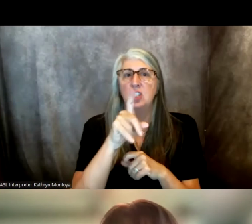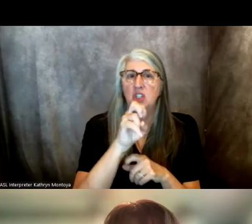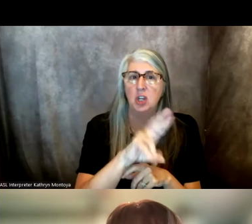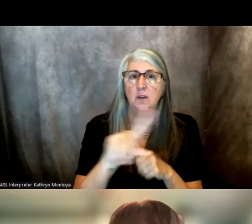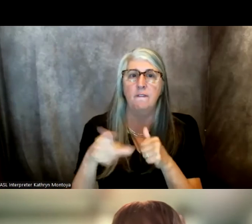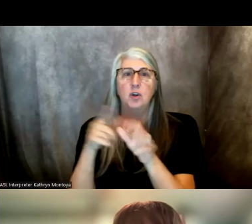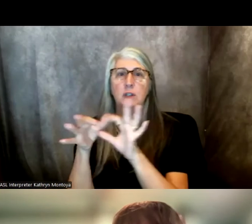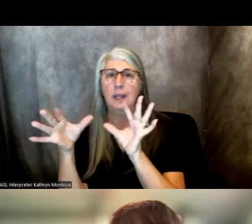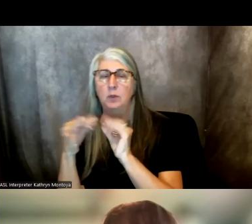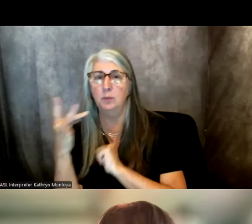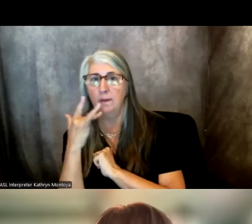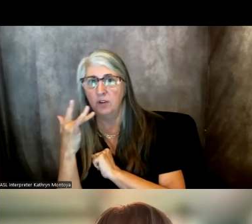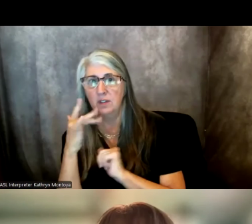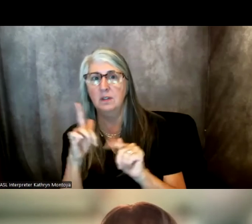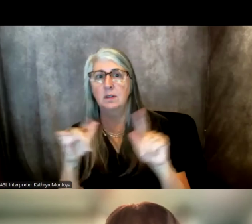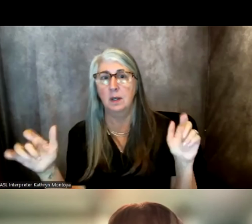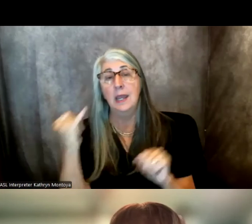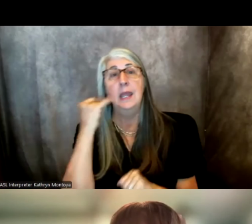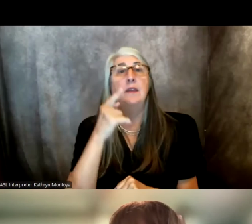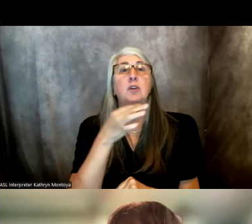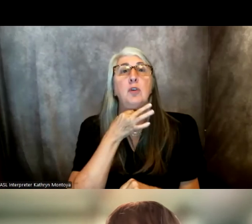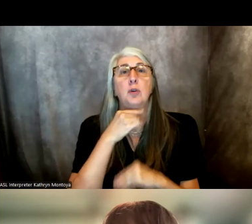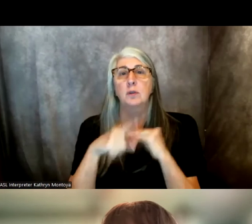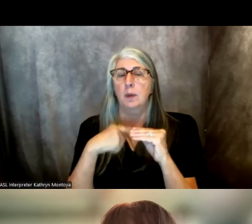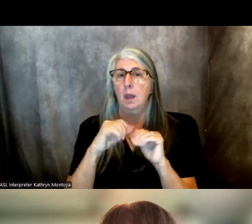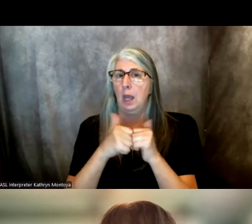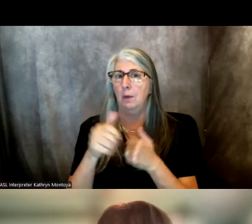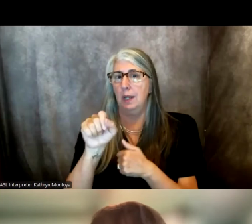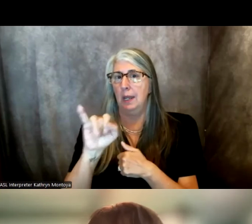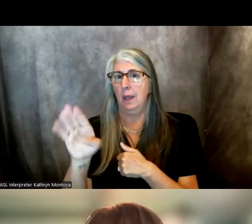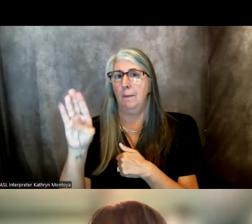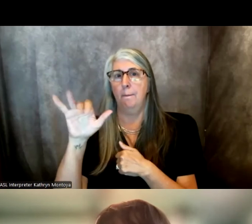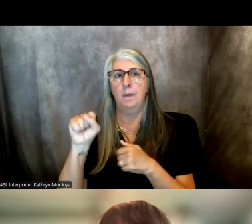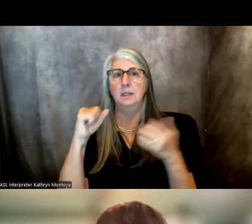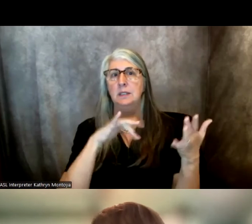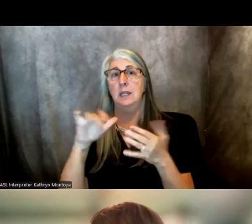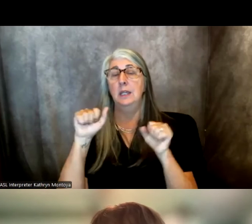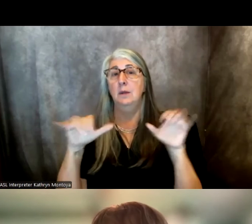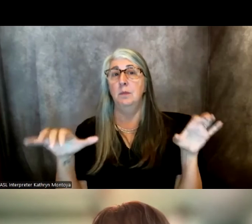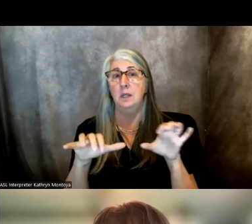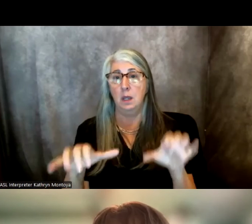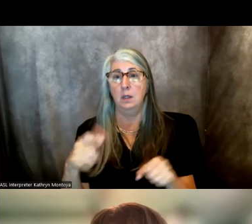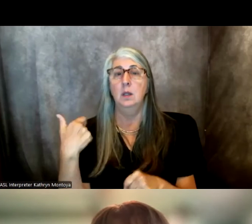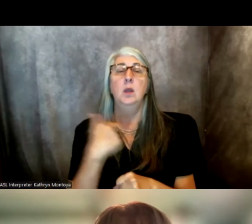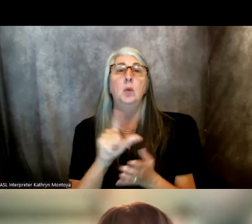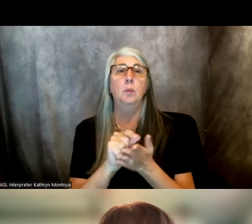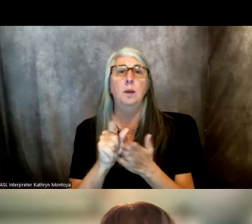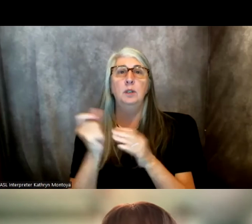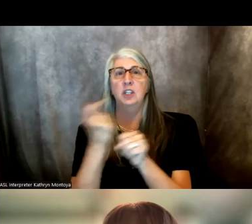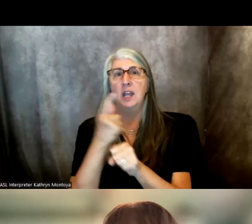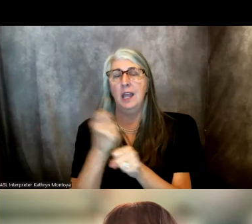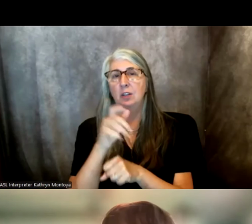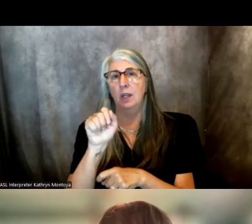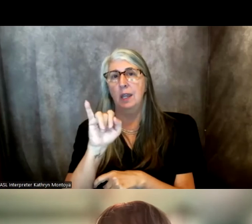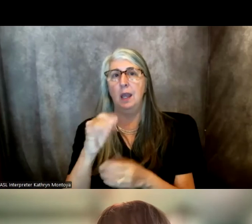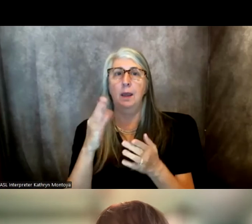for example. If you're curious about how an AI bias study could be conducted, we publish an annual AI bias